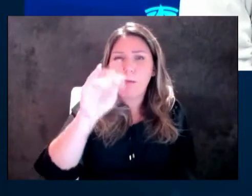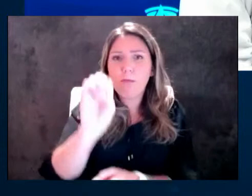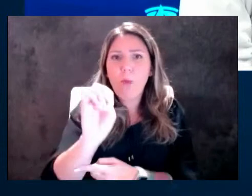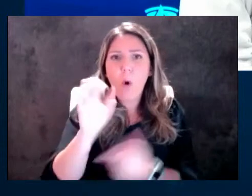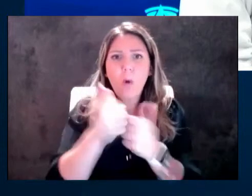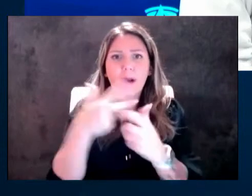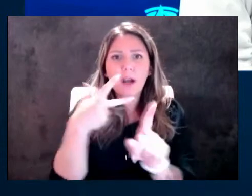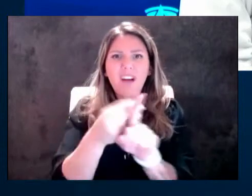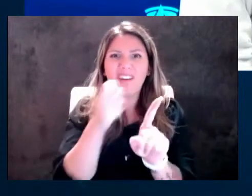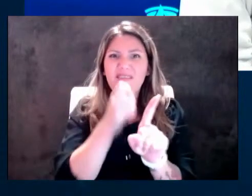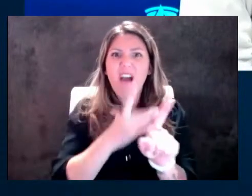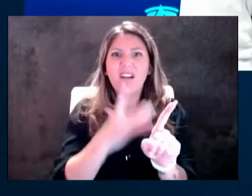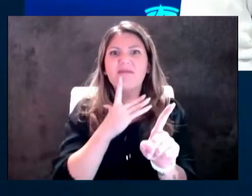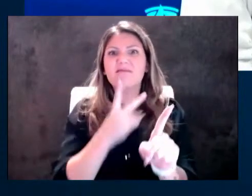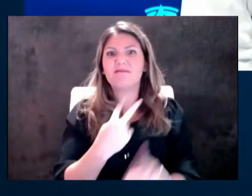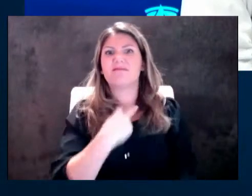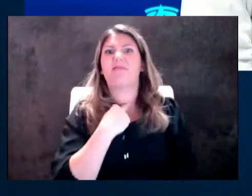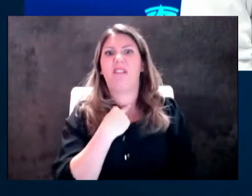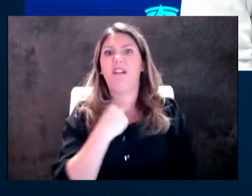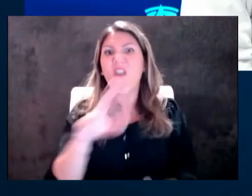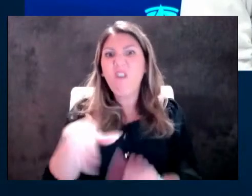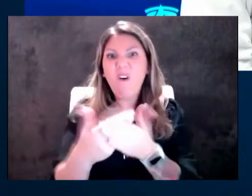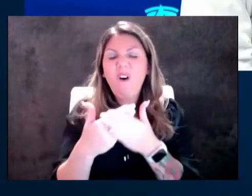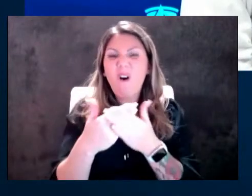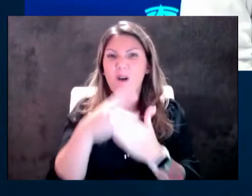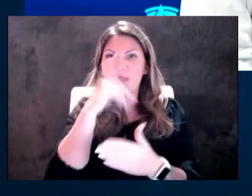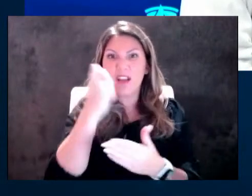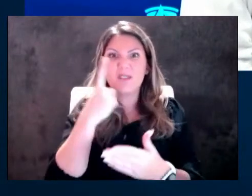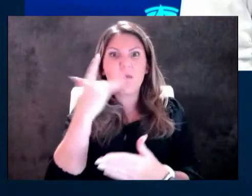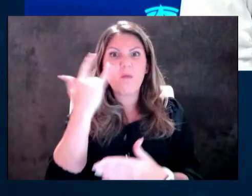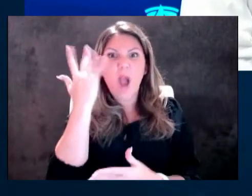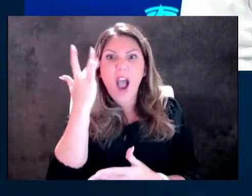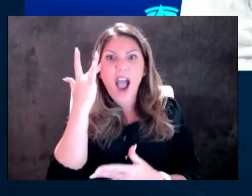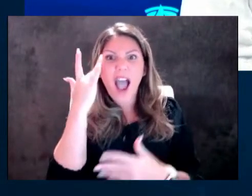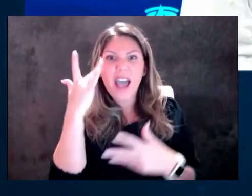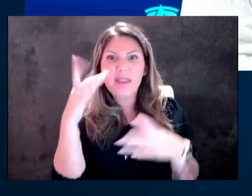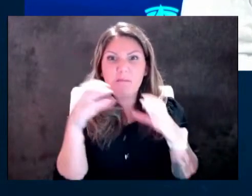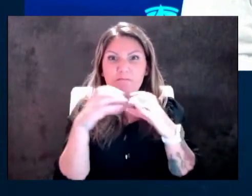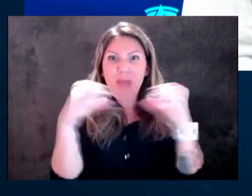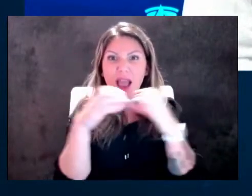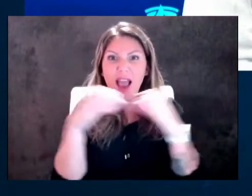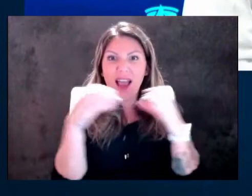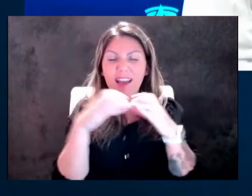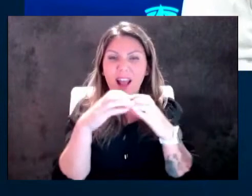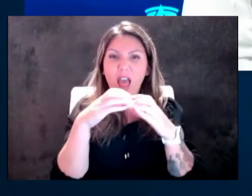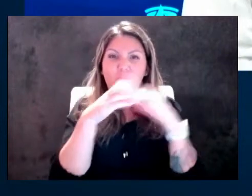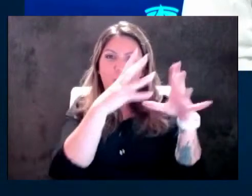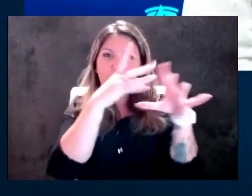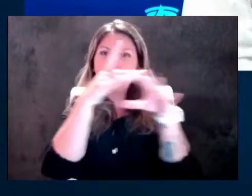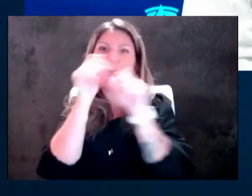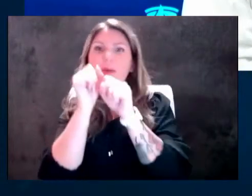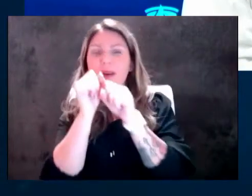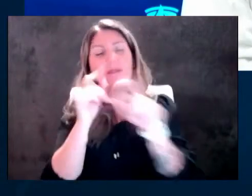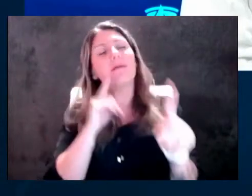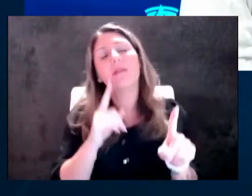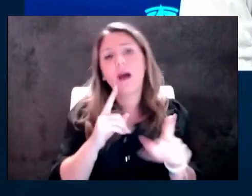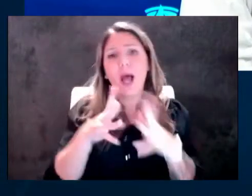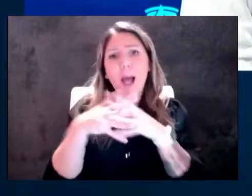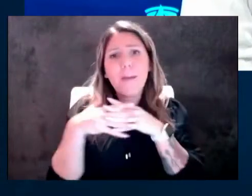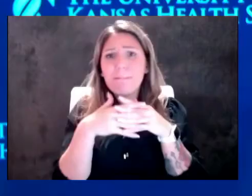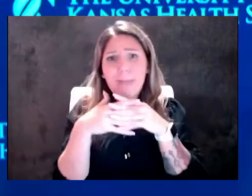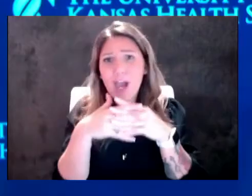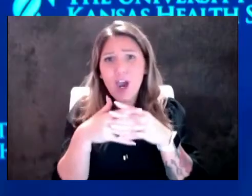there forever because of the magnetic polarization. Correct, you will not. Okay, so America, rest easy. There are not microchips in